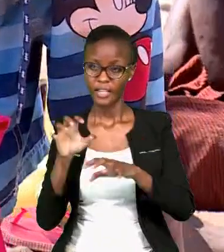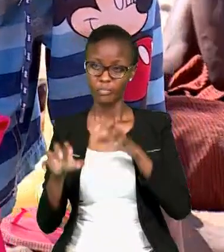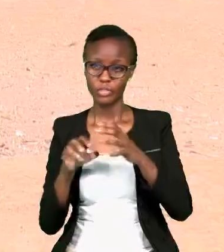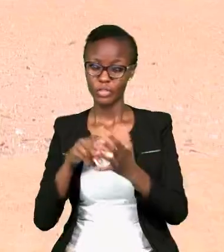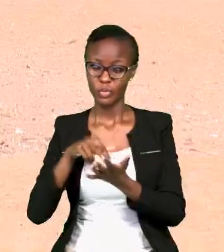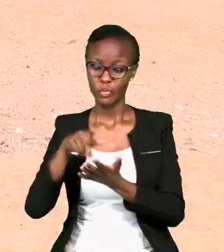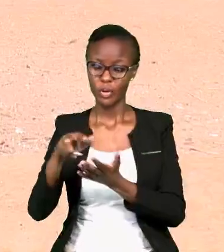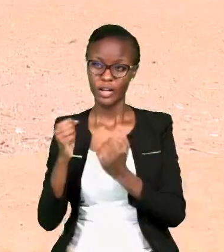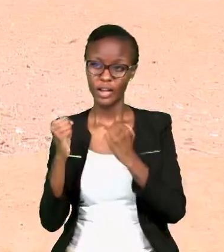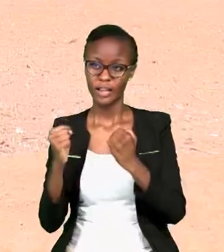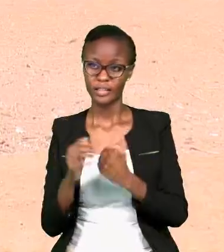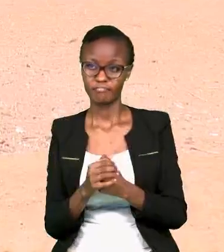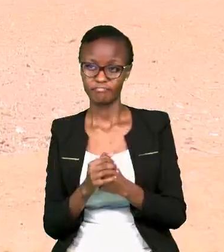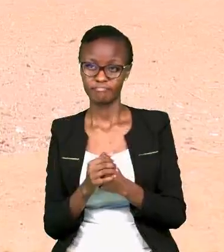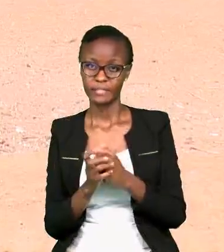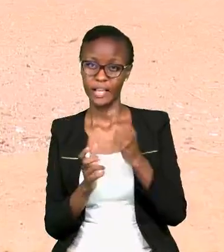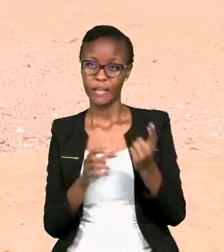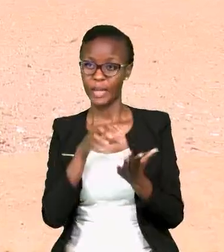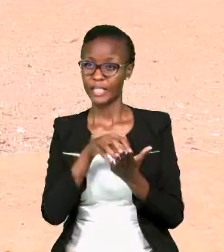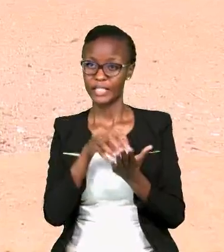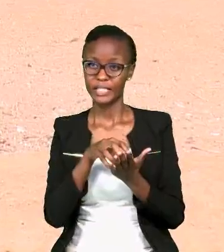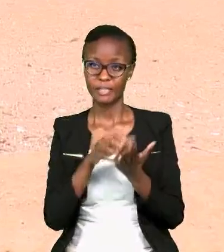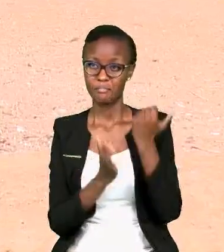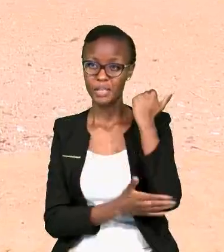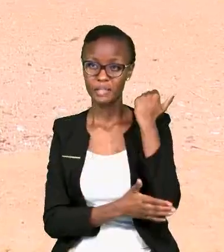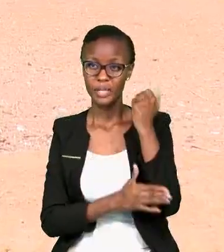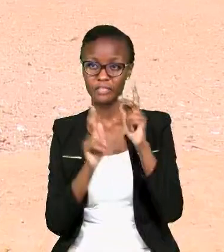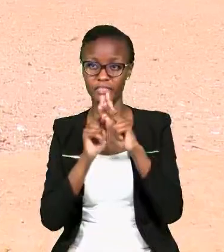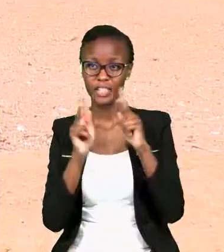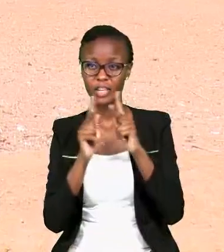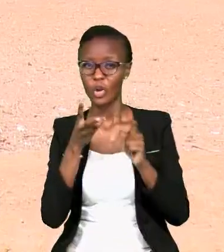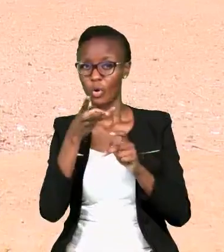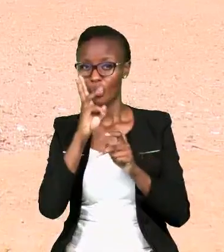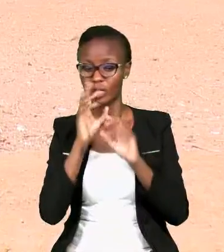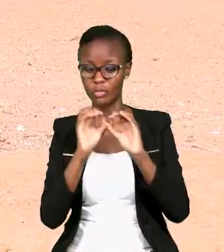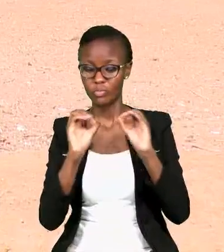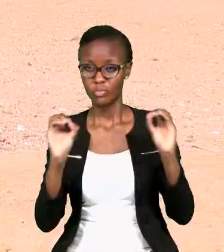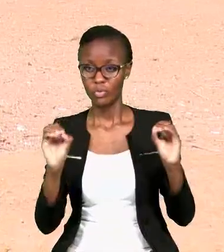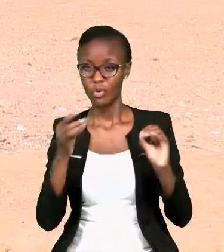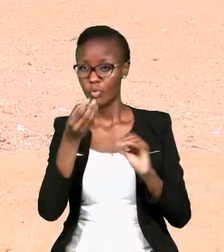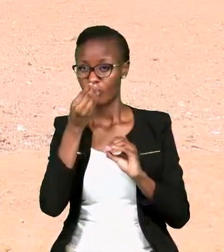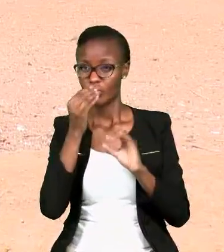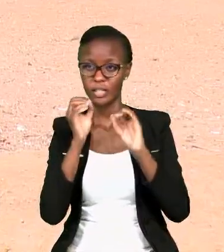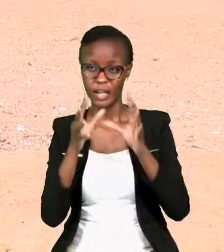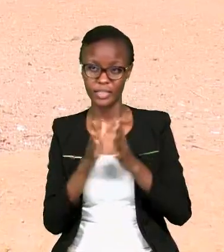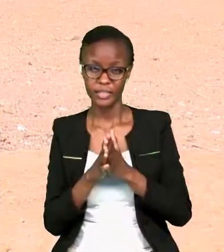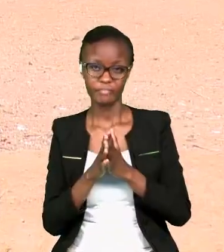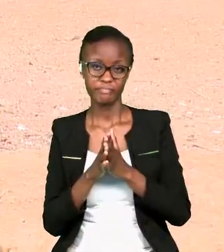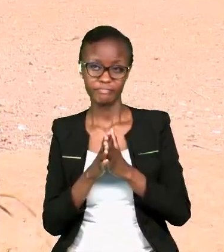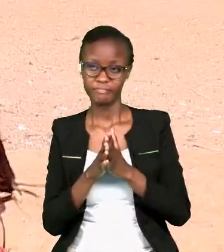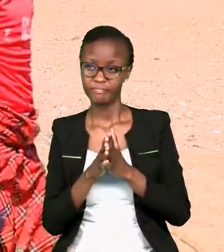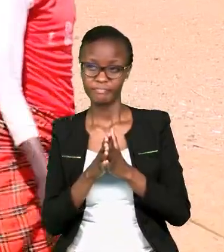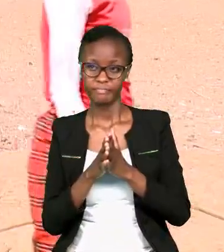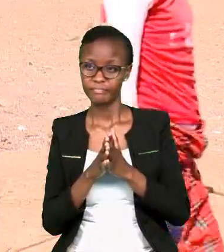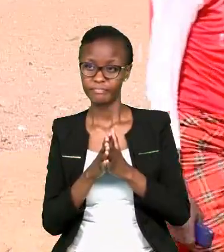kutembea. The situation here is dire. There is lack of water, there is lack of food, there is lack of pasture, and